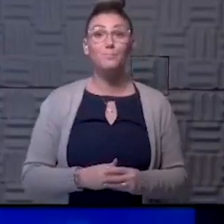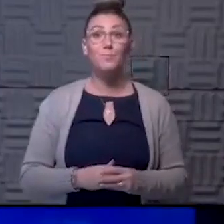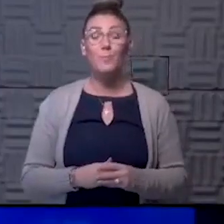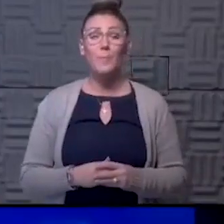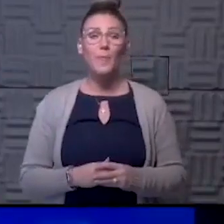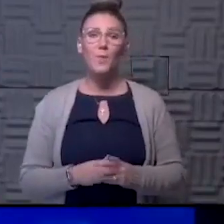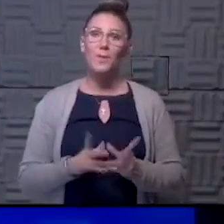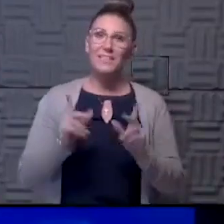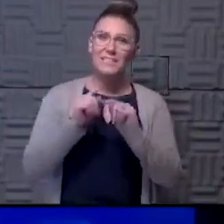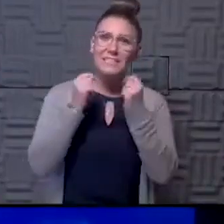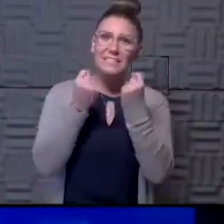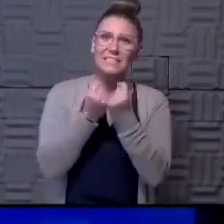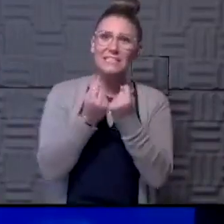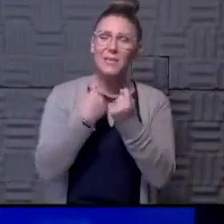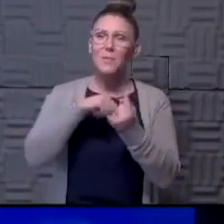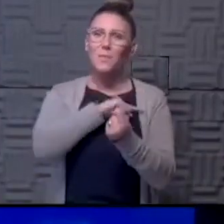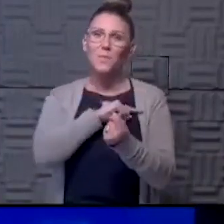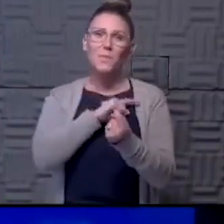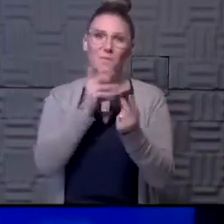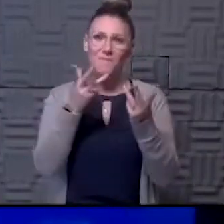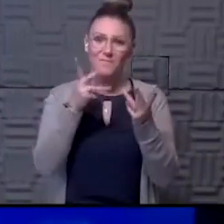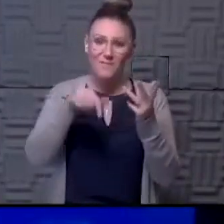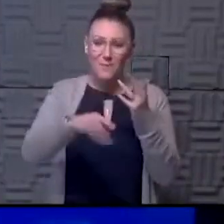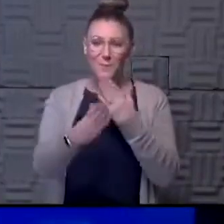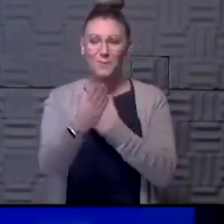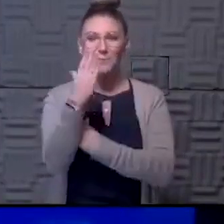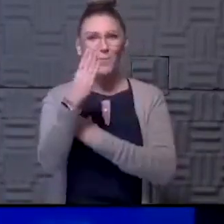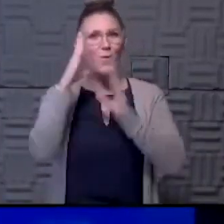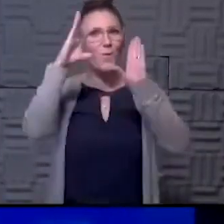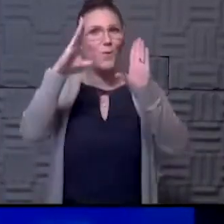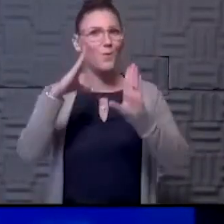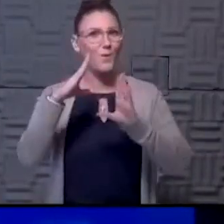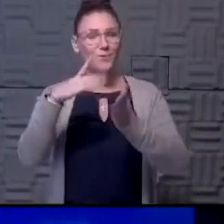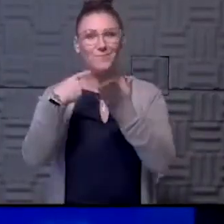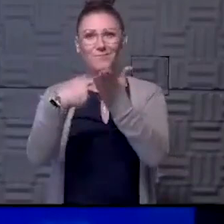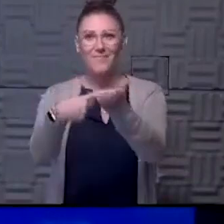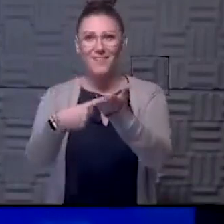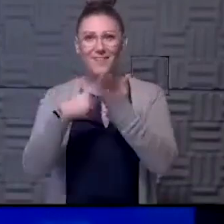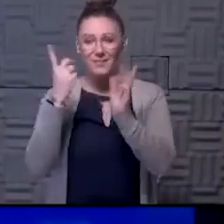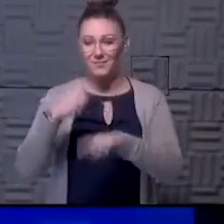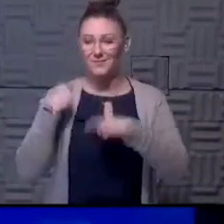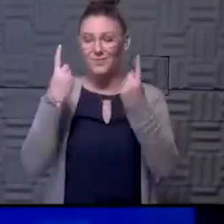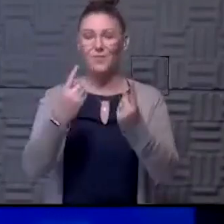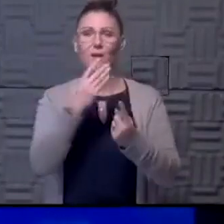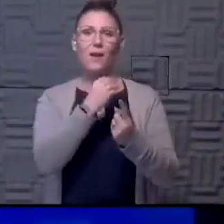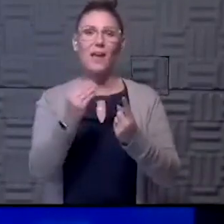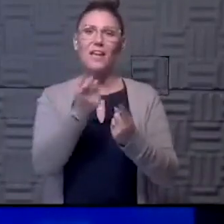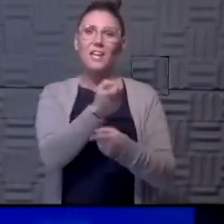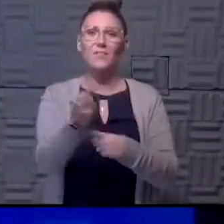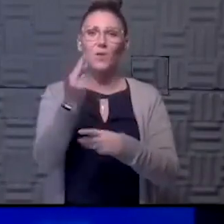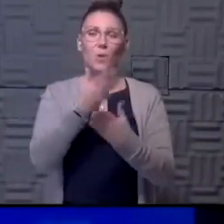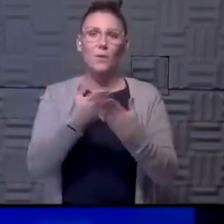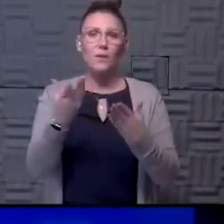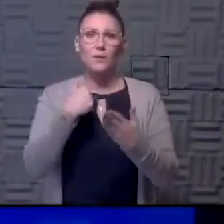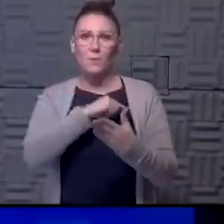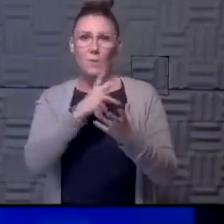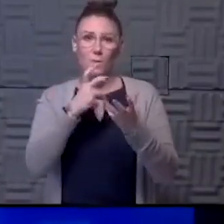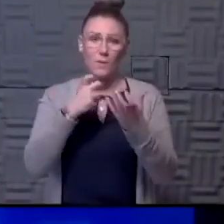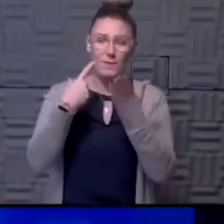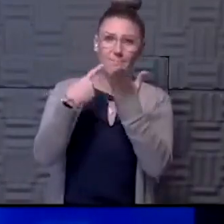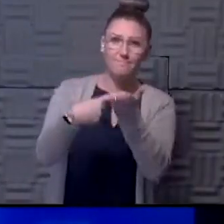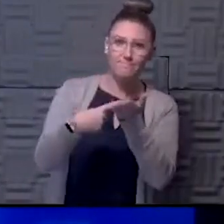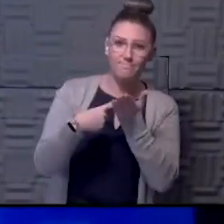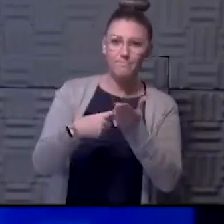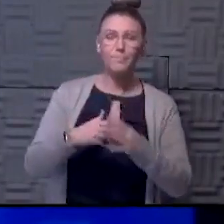team, let's kind of wrap up this morning. And we've had a great discussion so far, and a couple of things that we want to talk a little